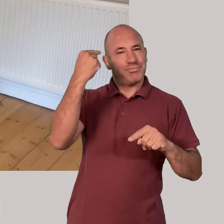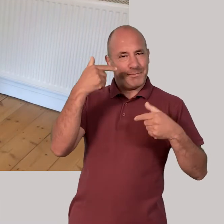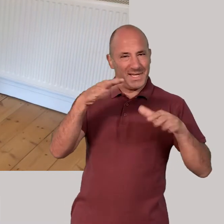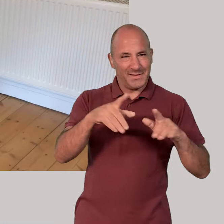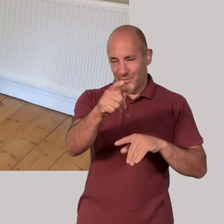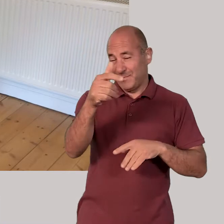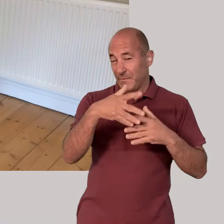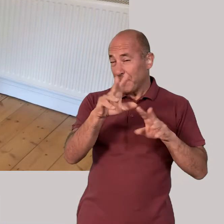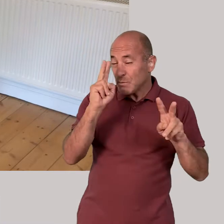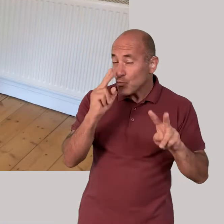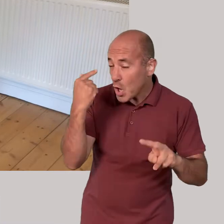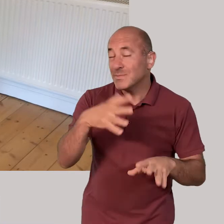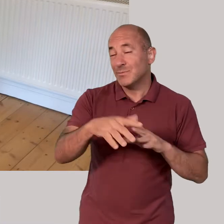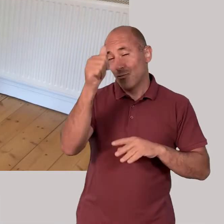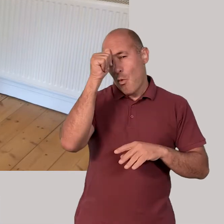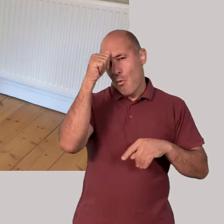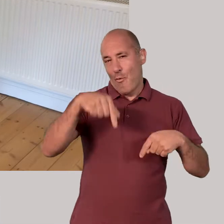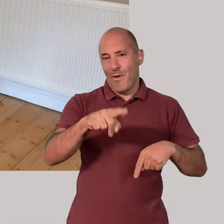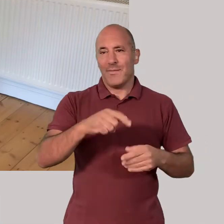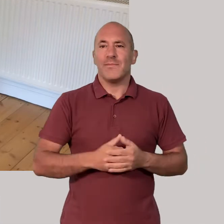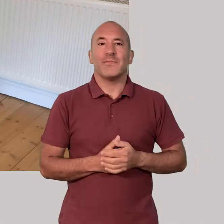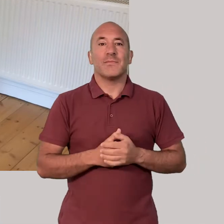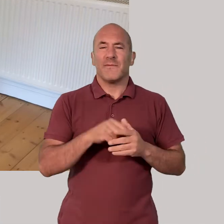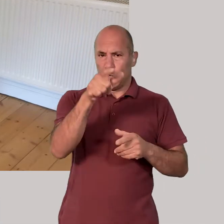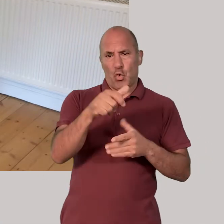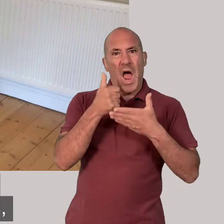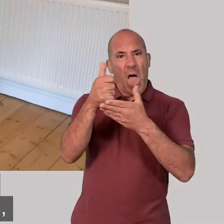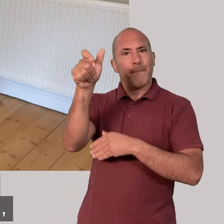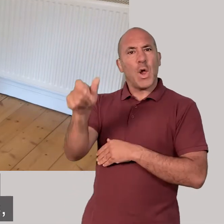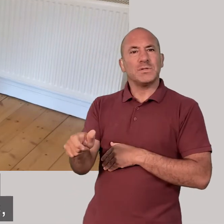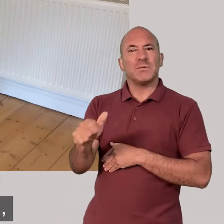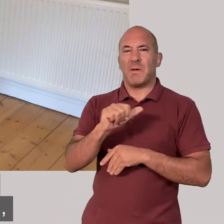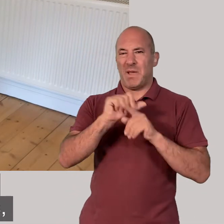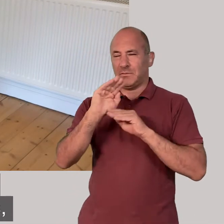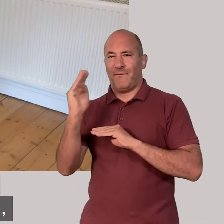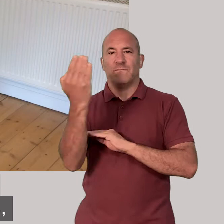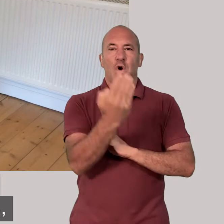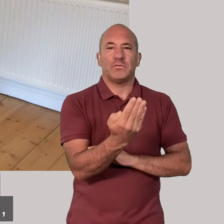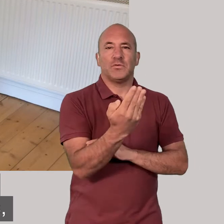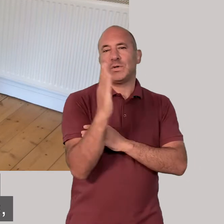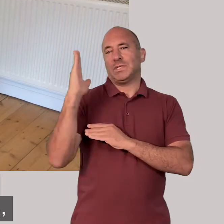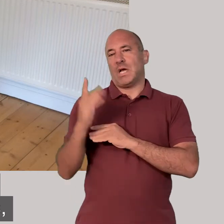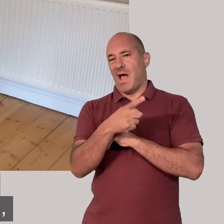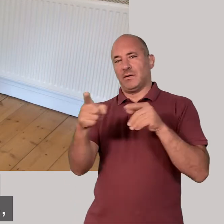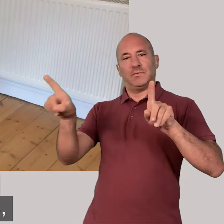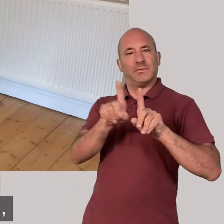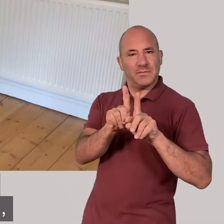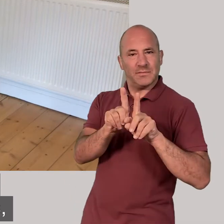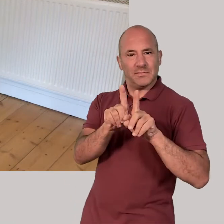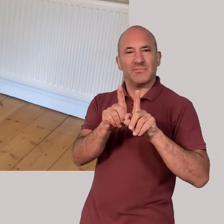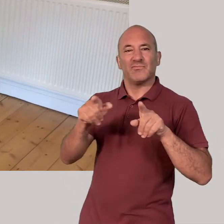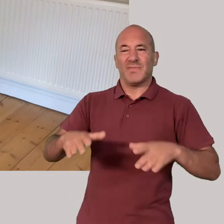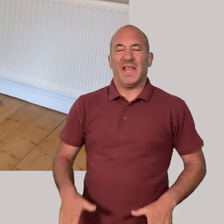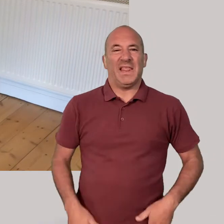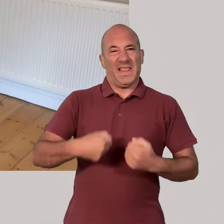you've tried one of my other videos, you'll already know this one. And if you're helping, you might want to come round to the front or at the